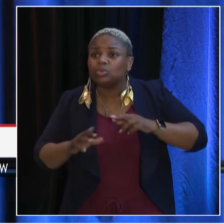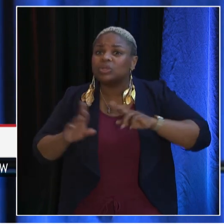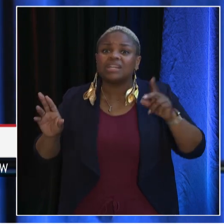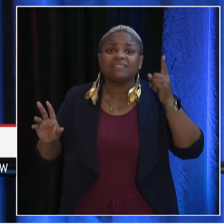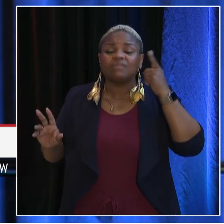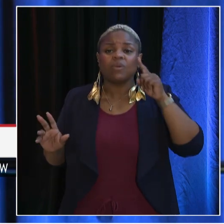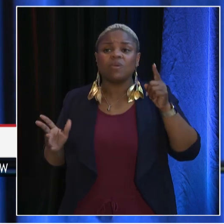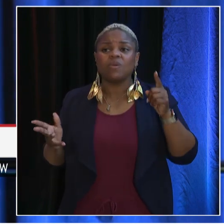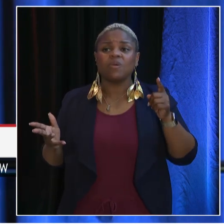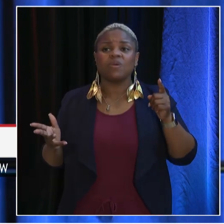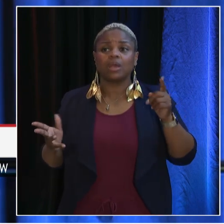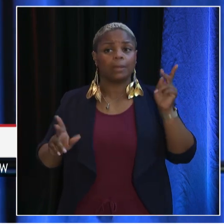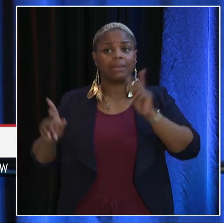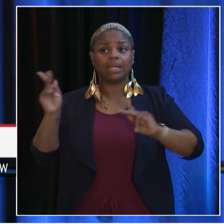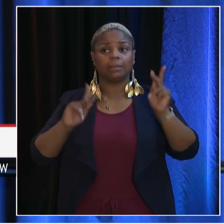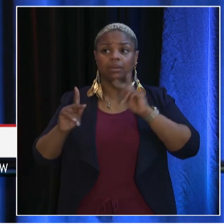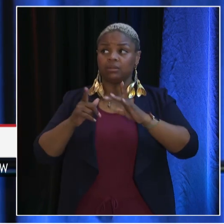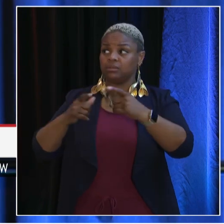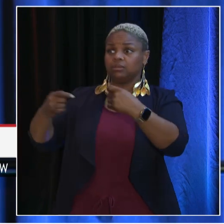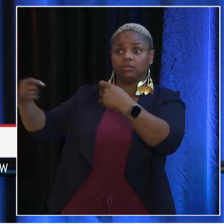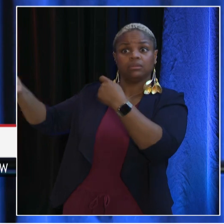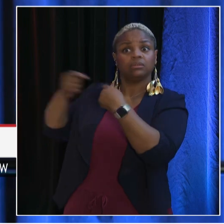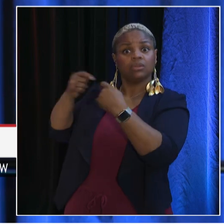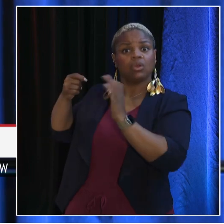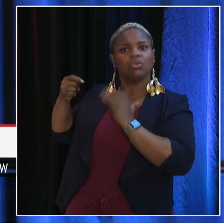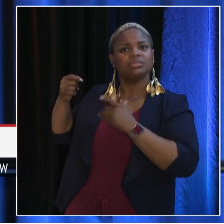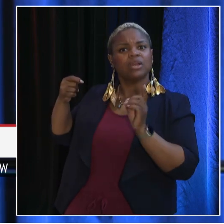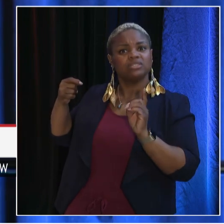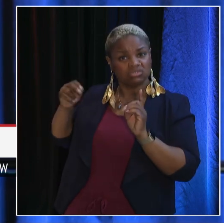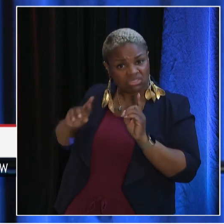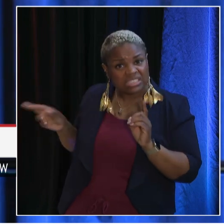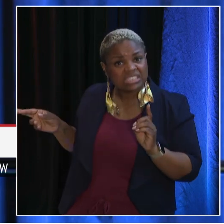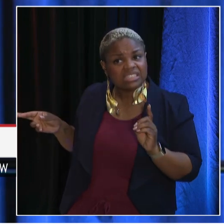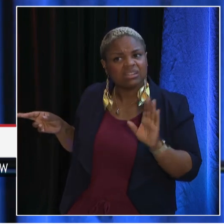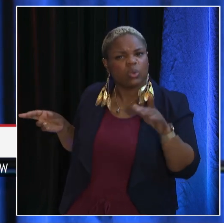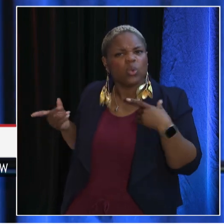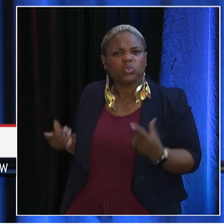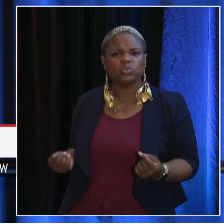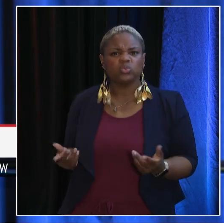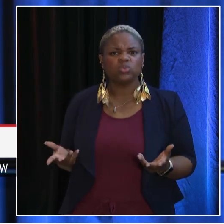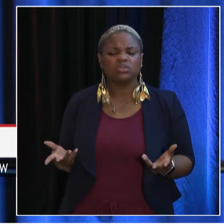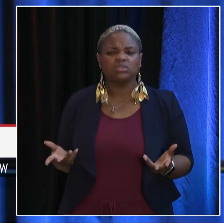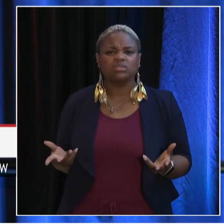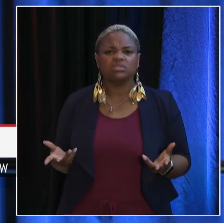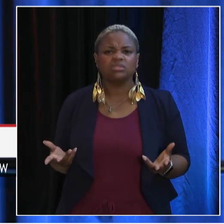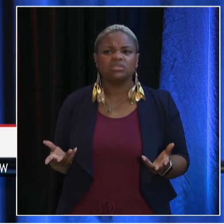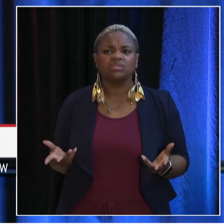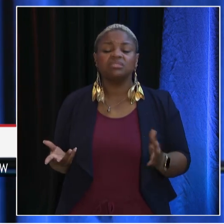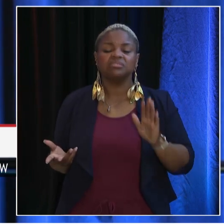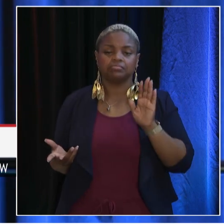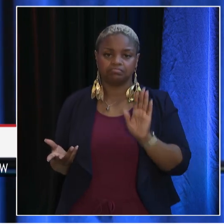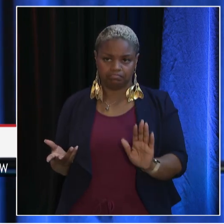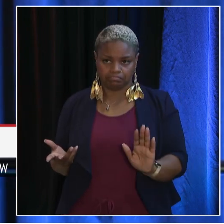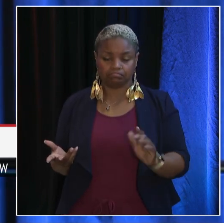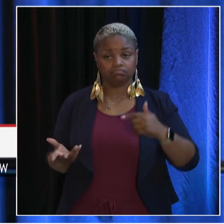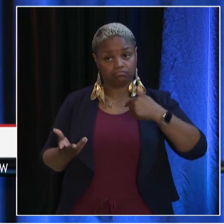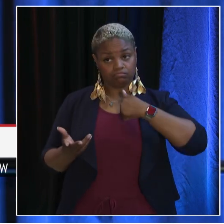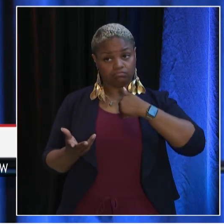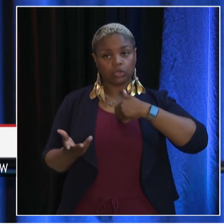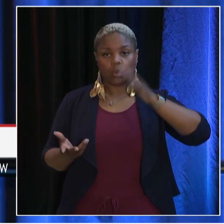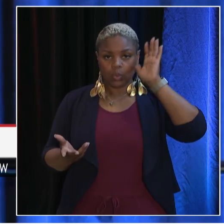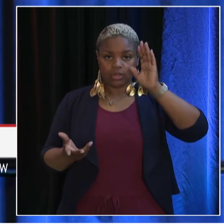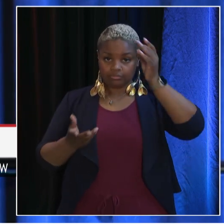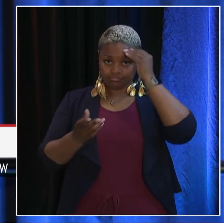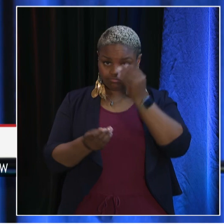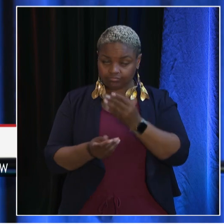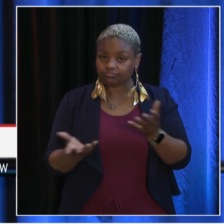our democracy, and what will we do? And I will just say this to all of you.